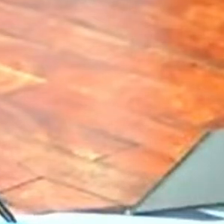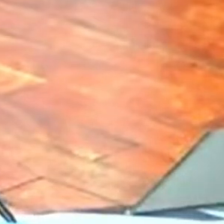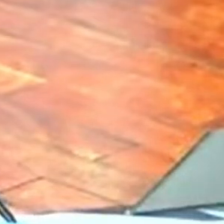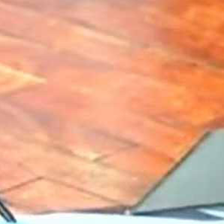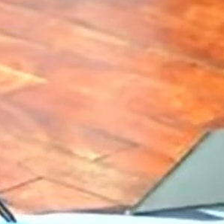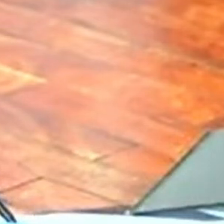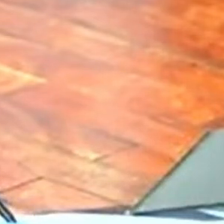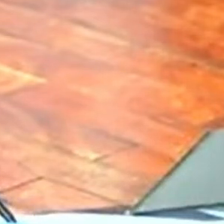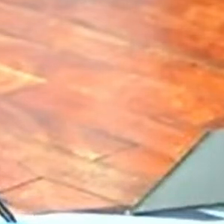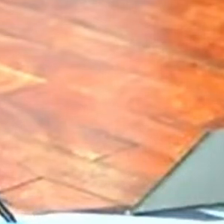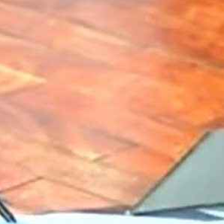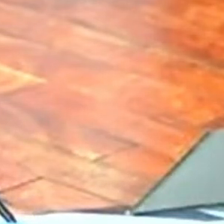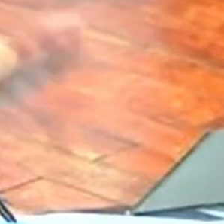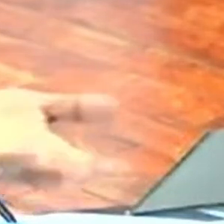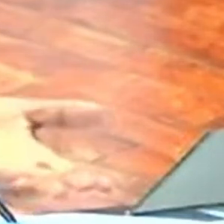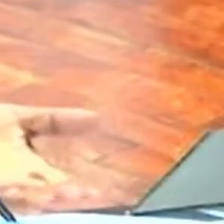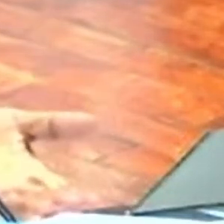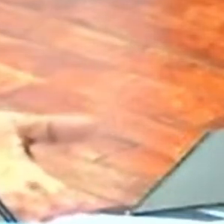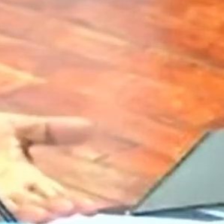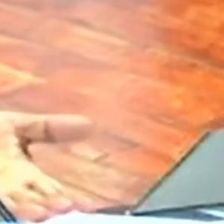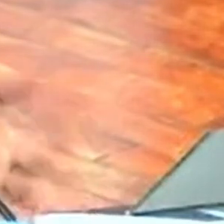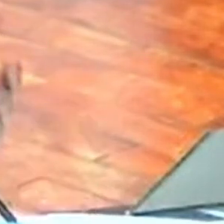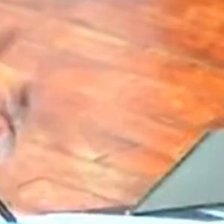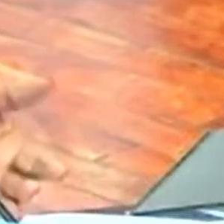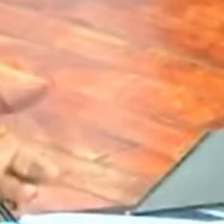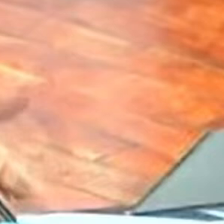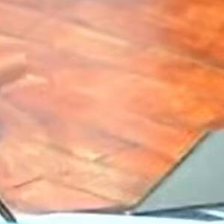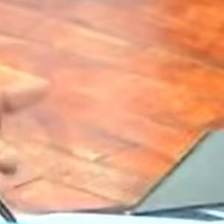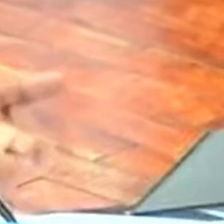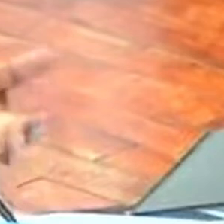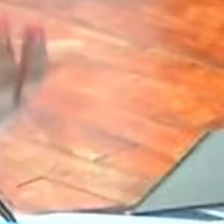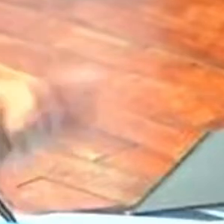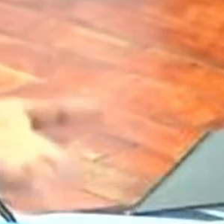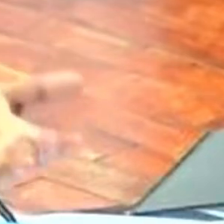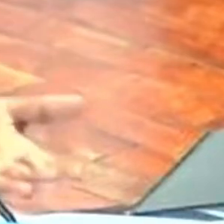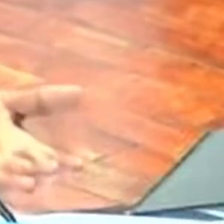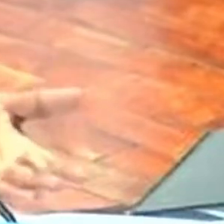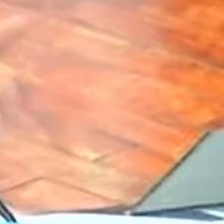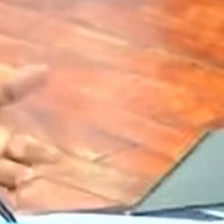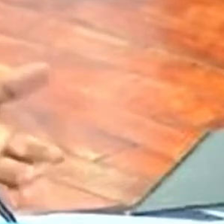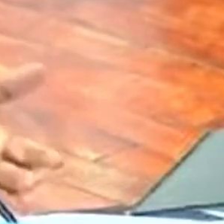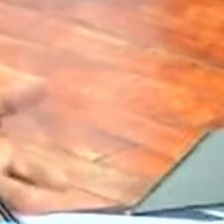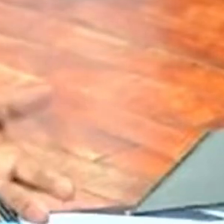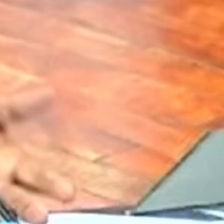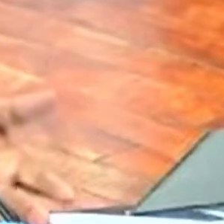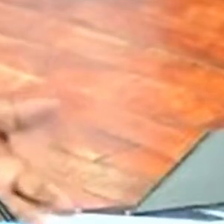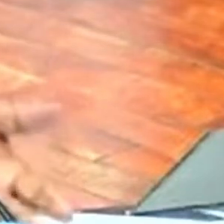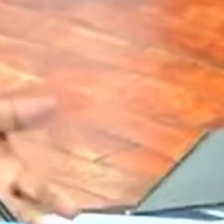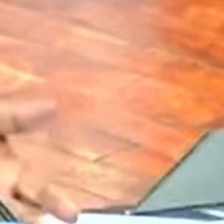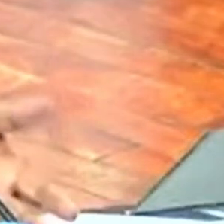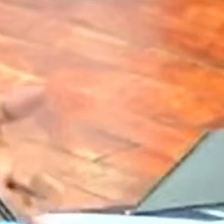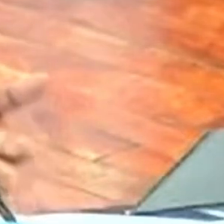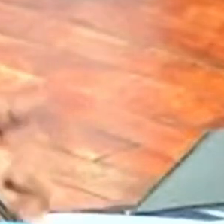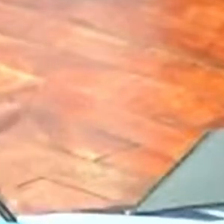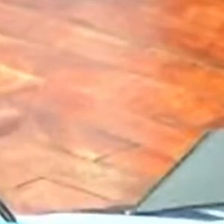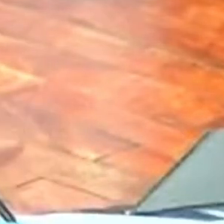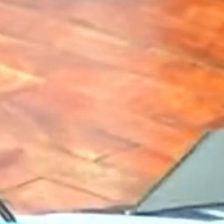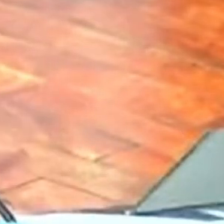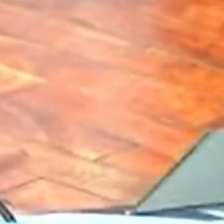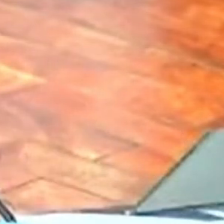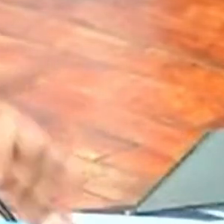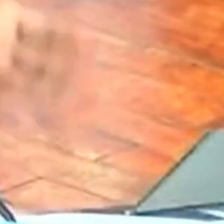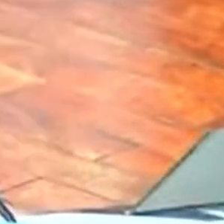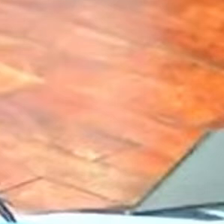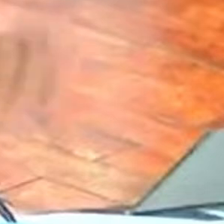in the community, especially in the rural area, they know each other. They will even know that our friend has not received. So now, if I had received the past